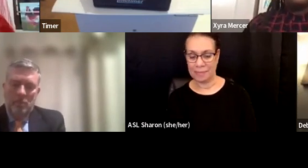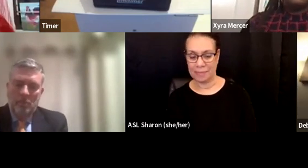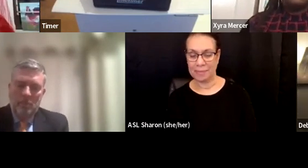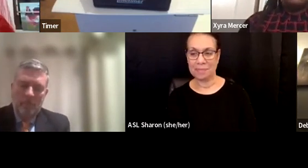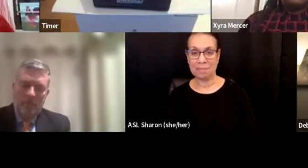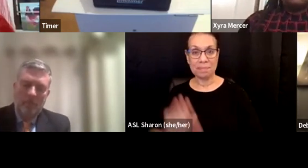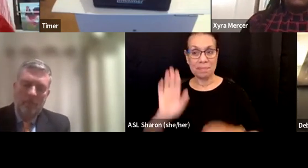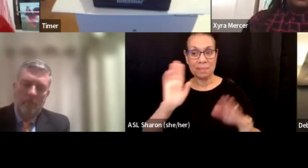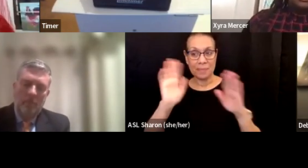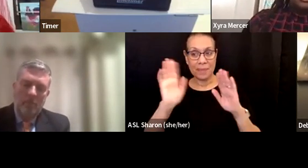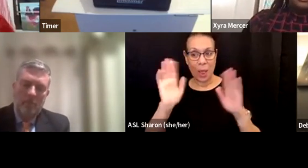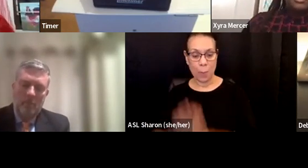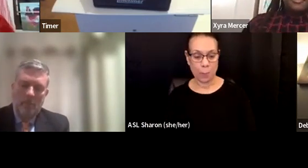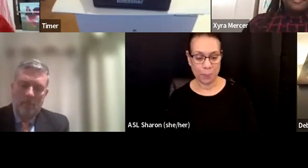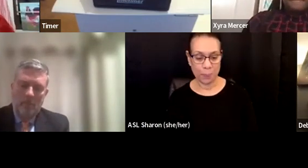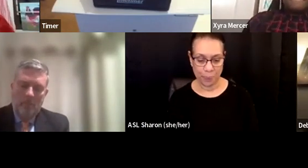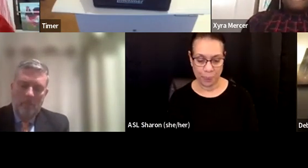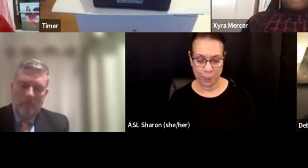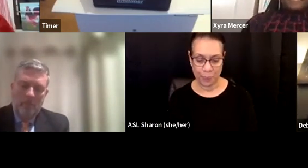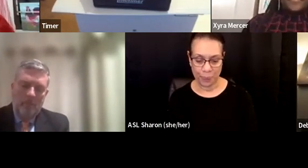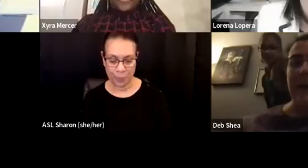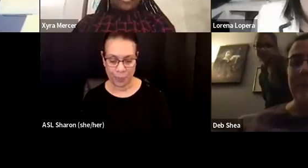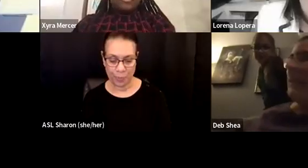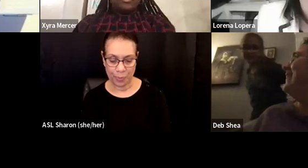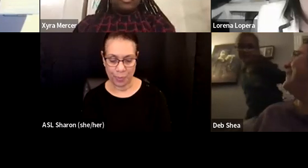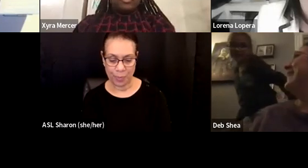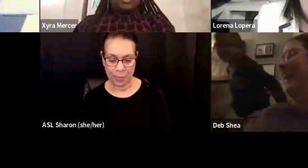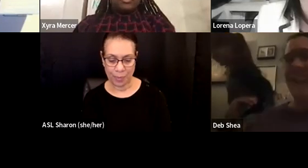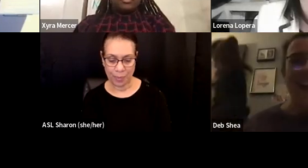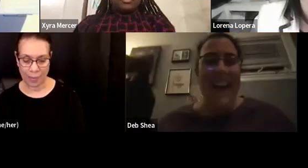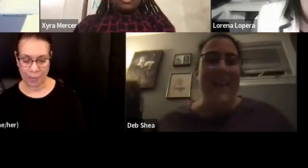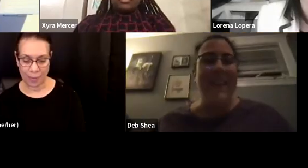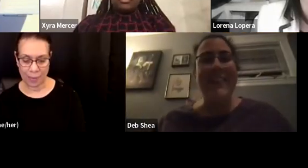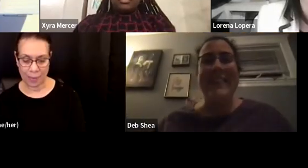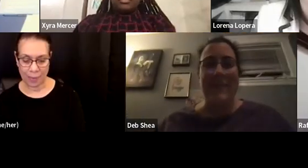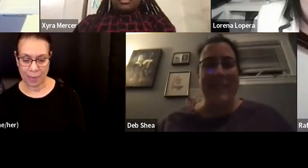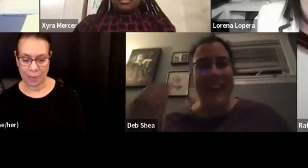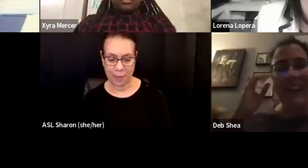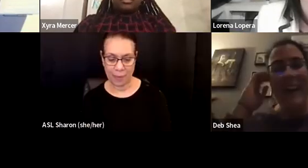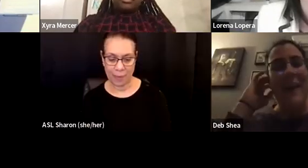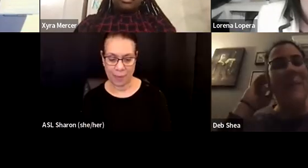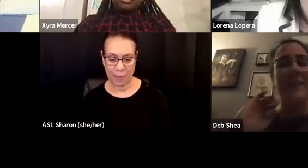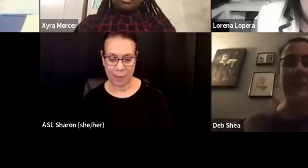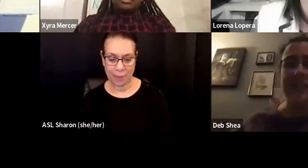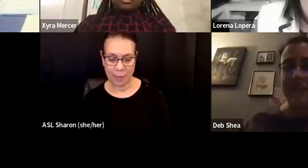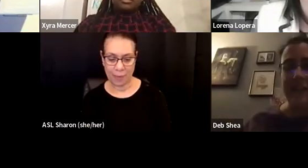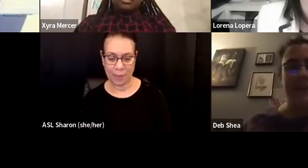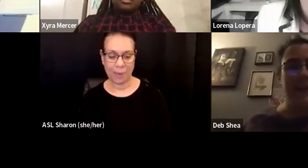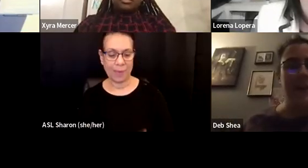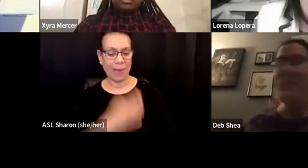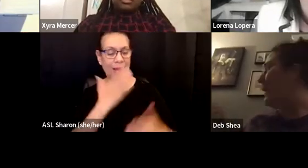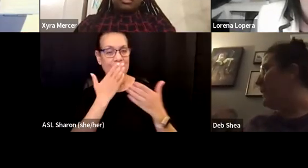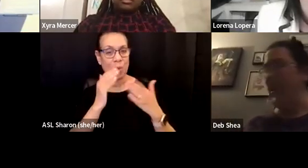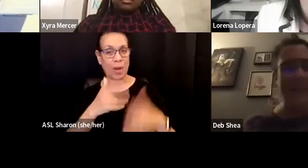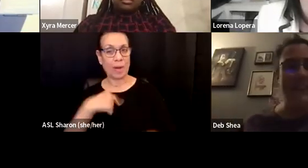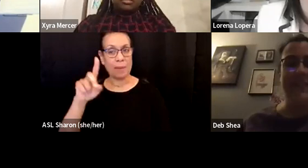hello um good evening thank you to everyone um okay my name is deb shea i live in dorchester and i'm